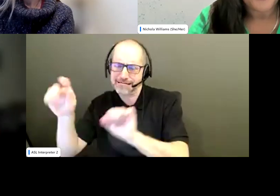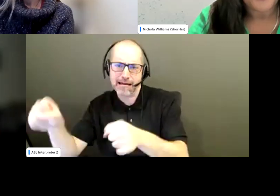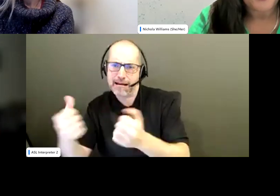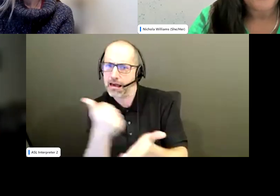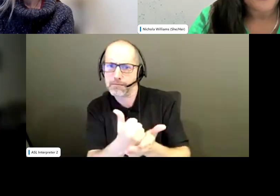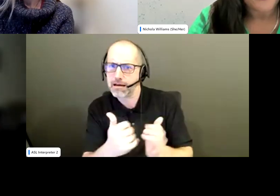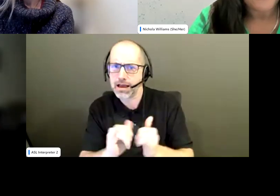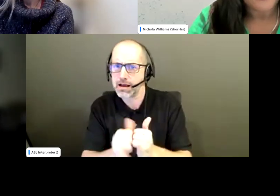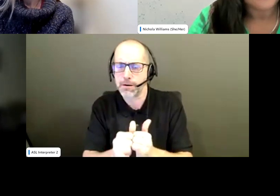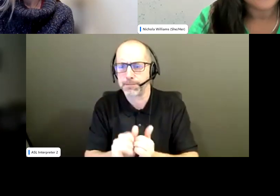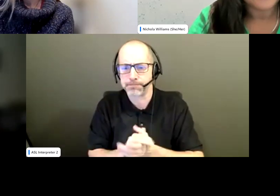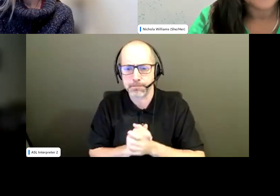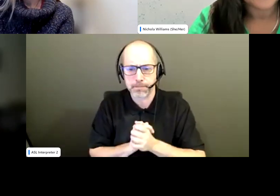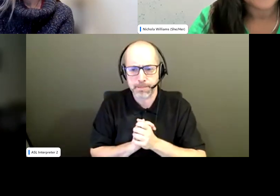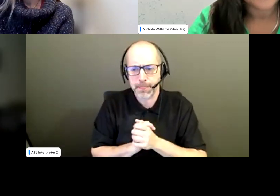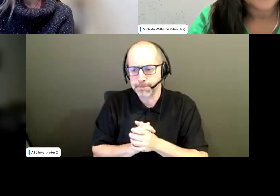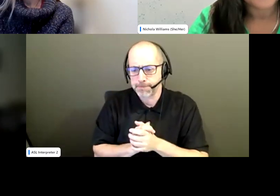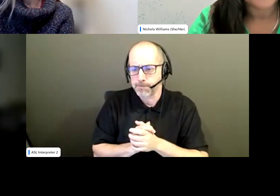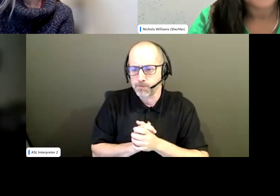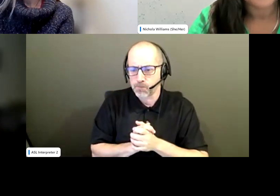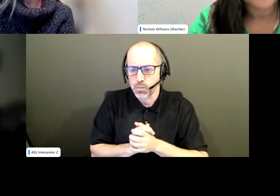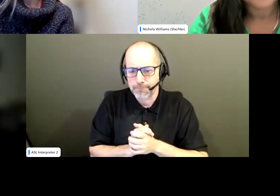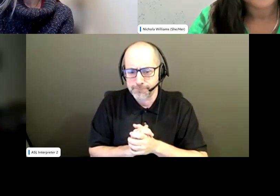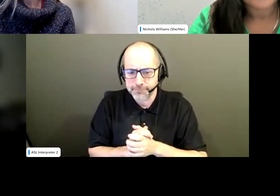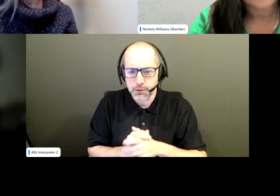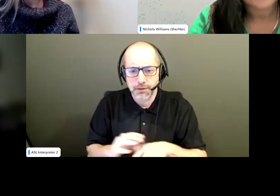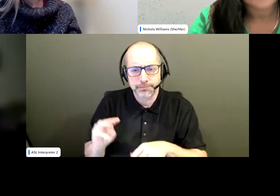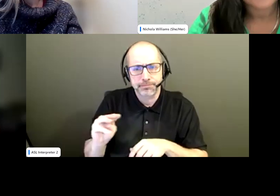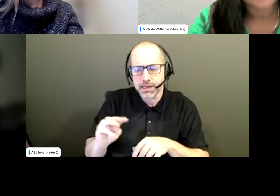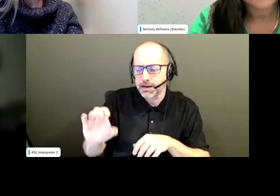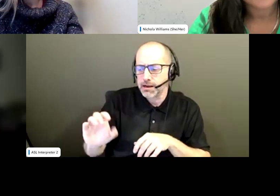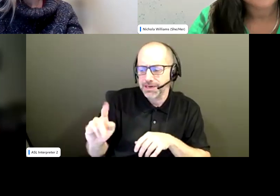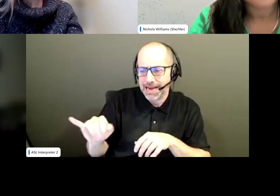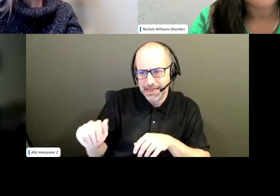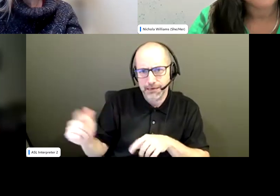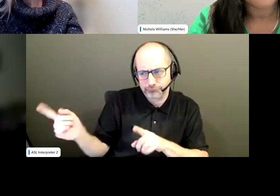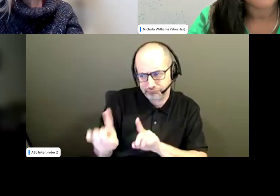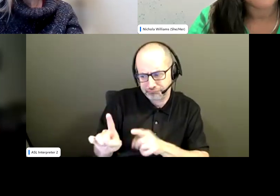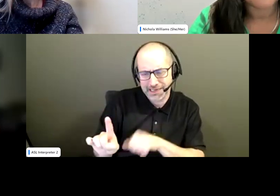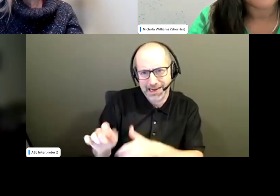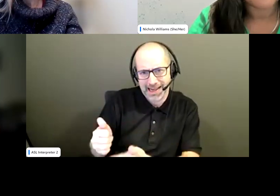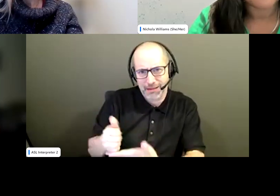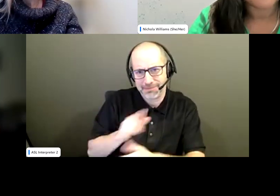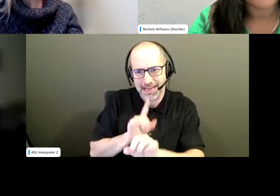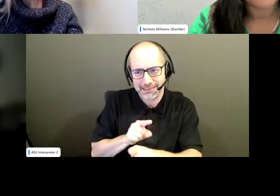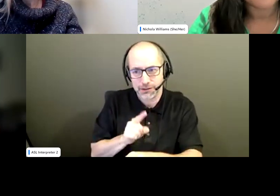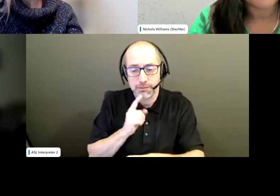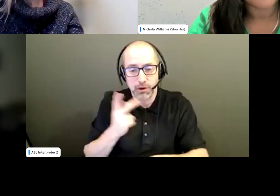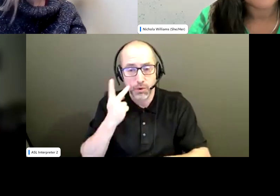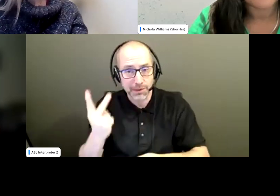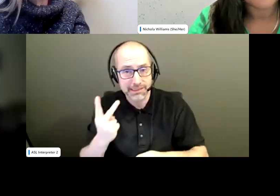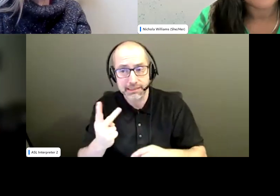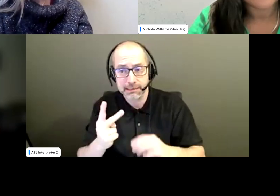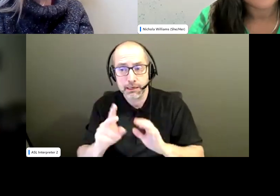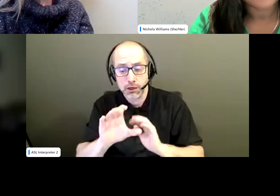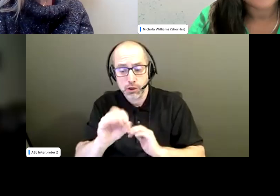Yeah, I might pull in my colleague Michaela as well to help me answer this. But once we like see that code of conduct released,